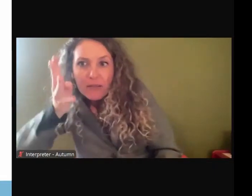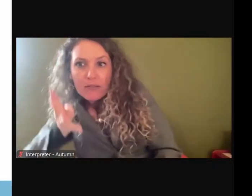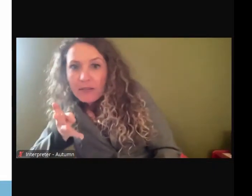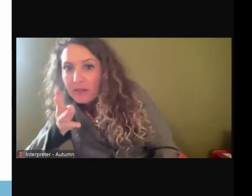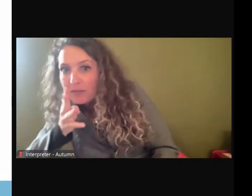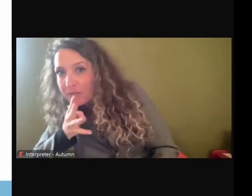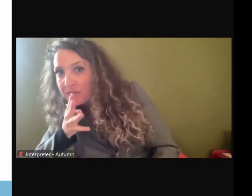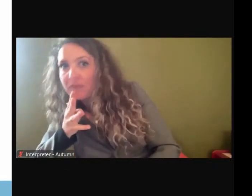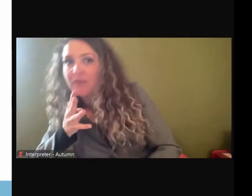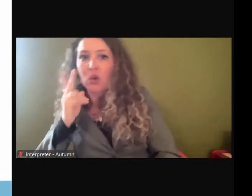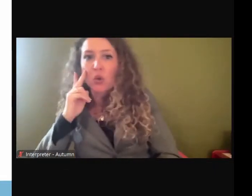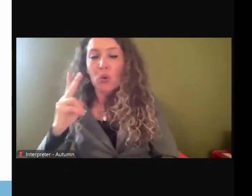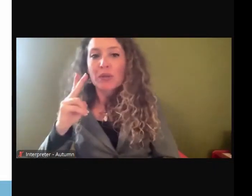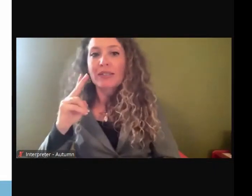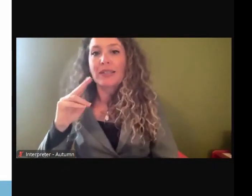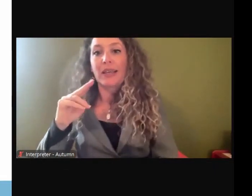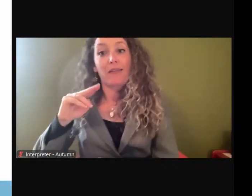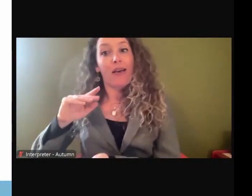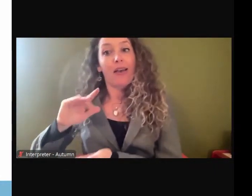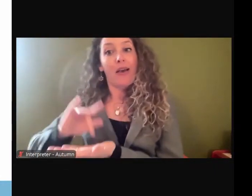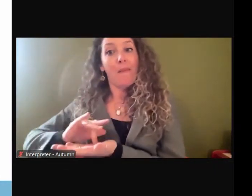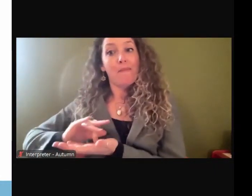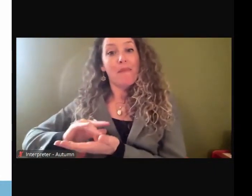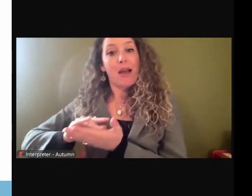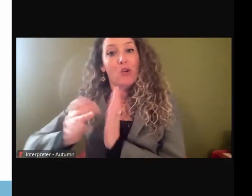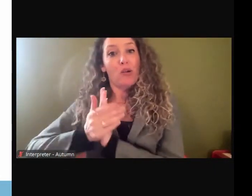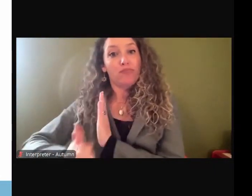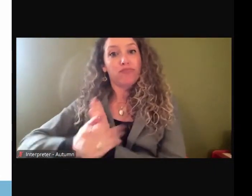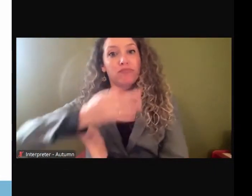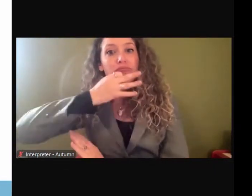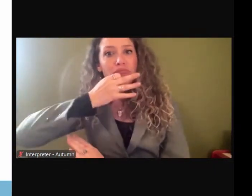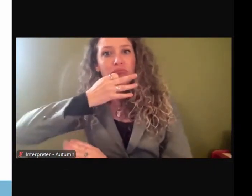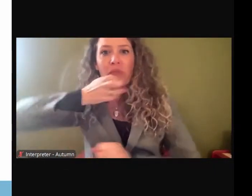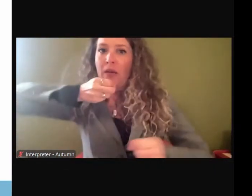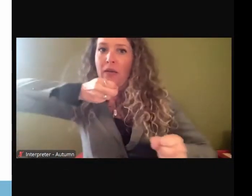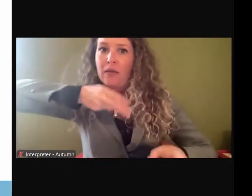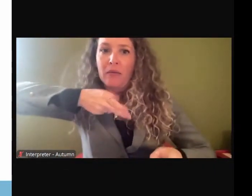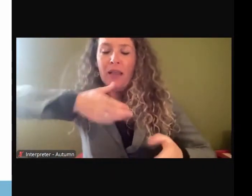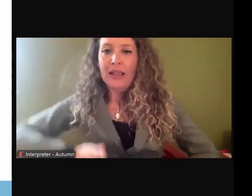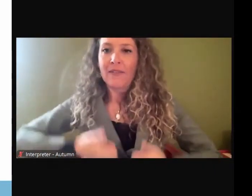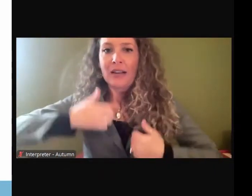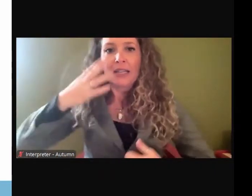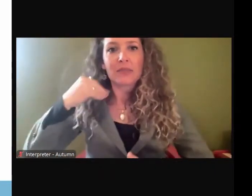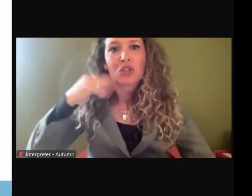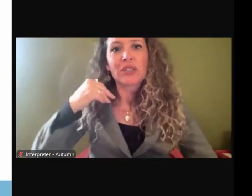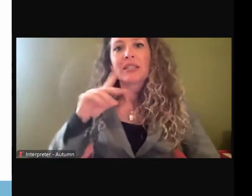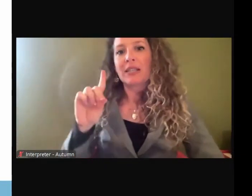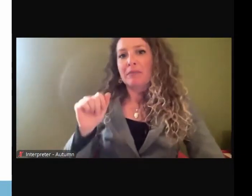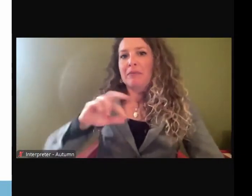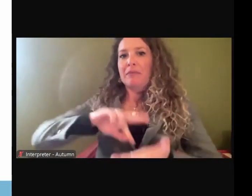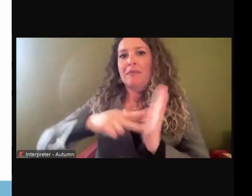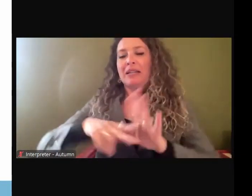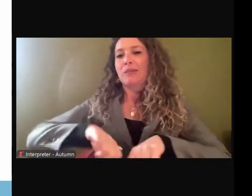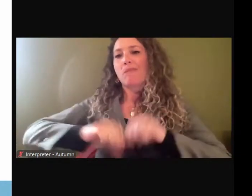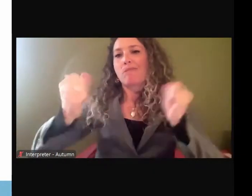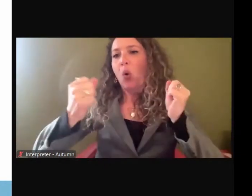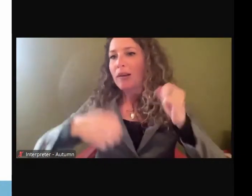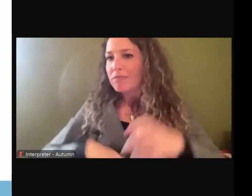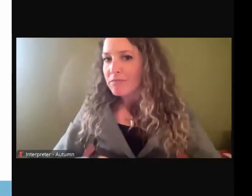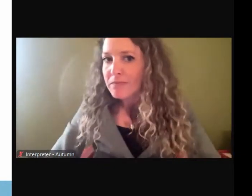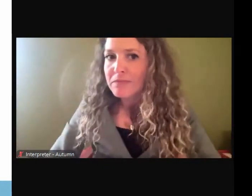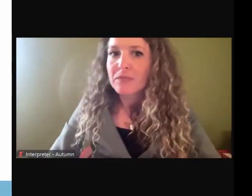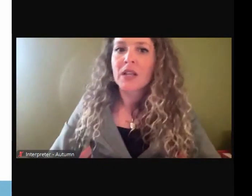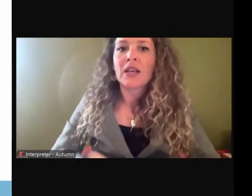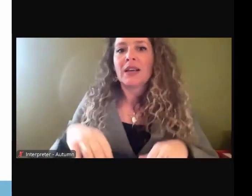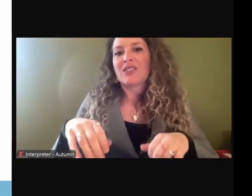see things like medical expertise trumps lived experience. Disability means broken or deficient. Standard bodies require